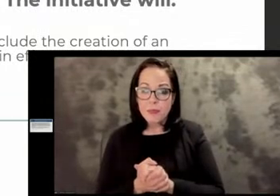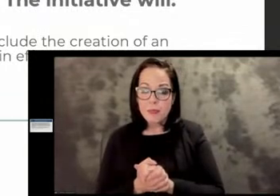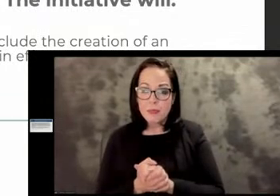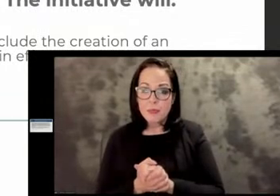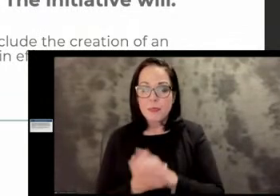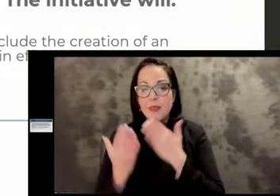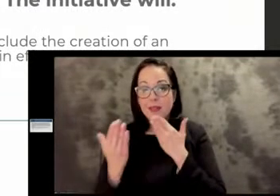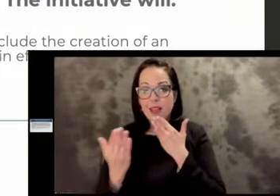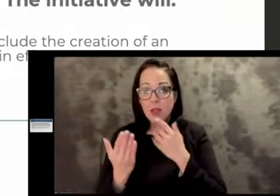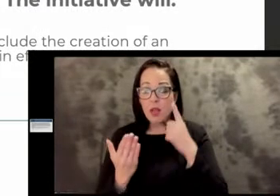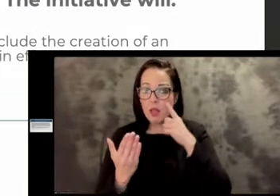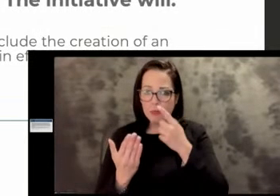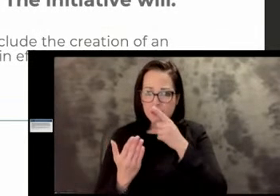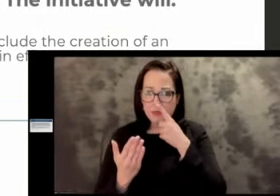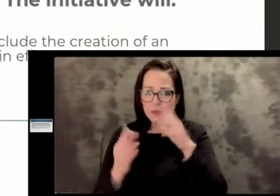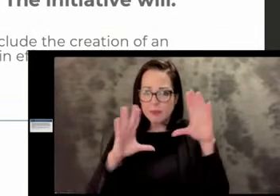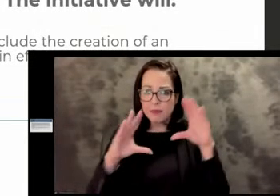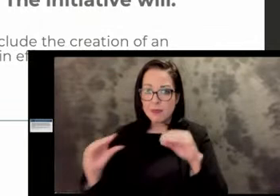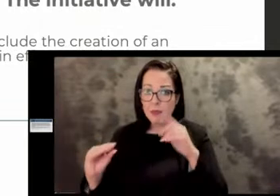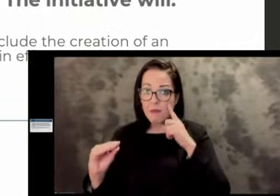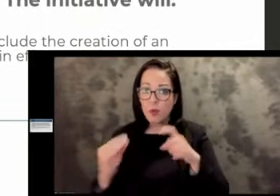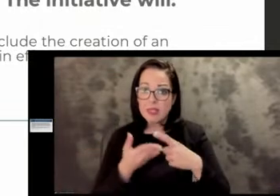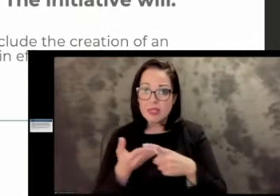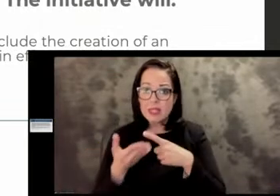Thank you. Might be bring down the slides for the discussion, please.